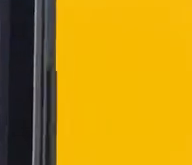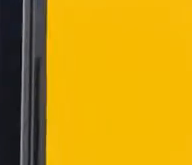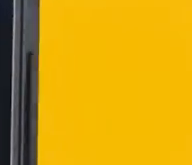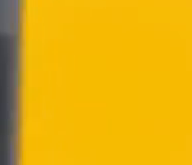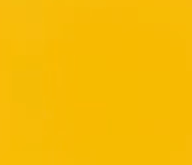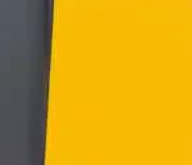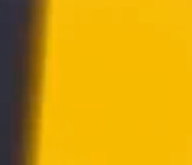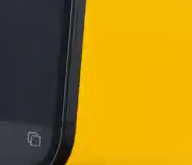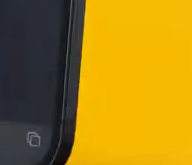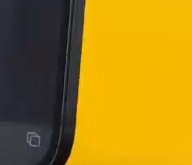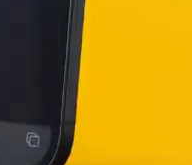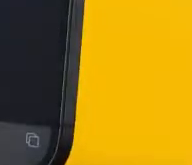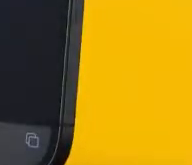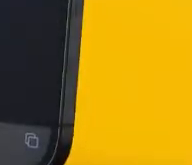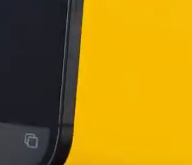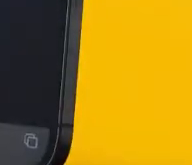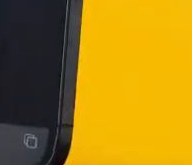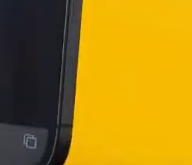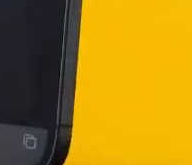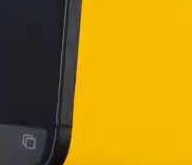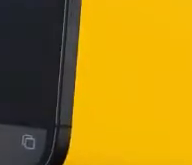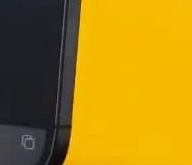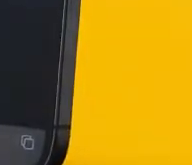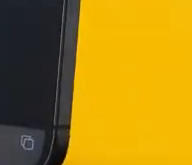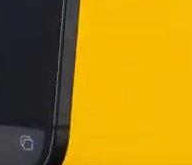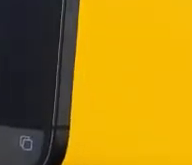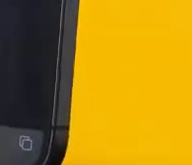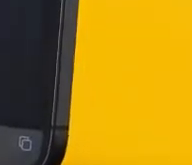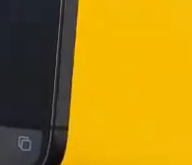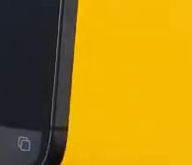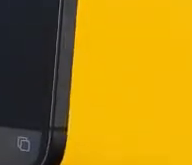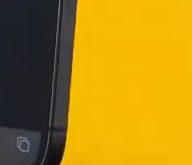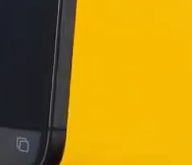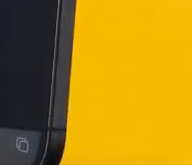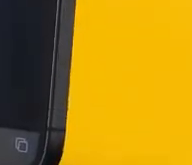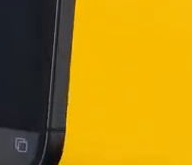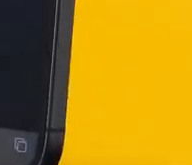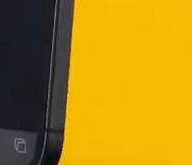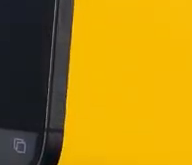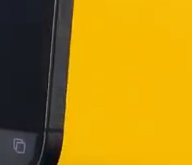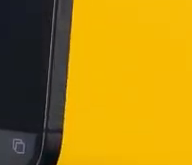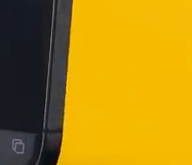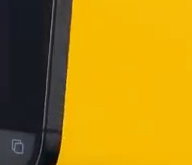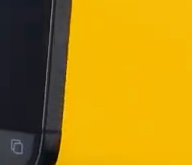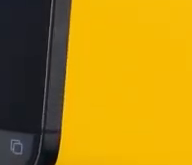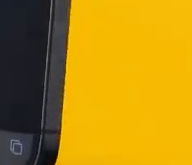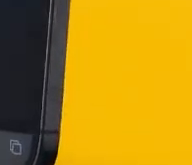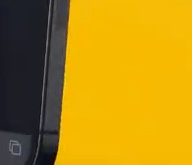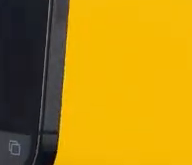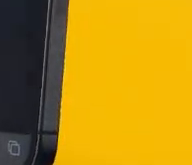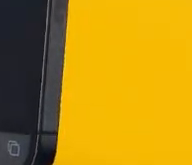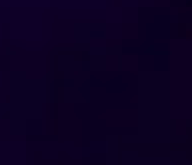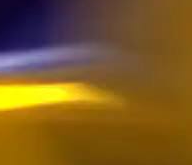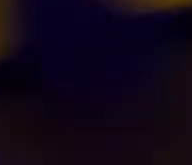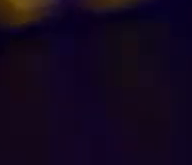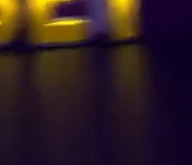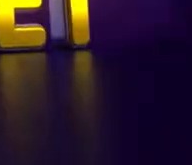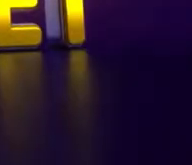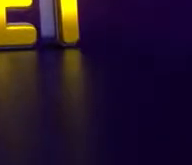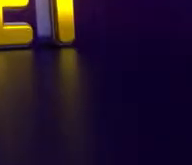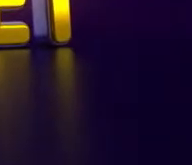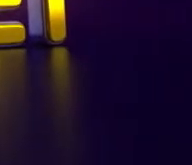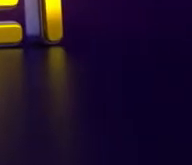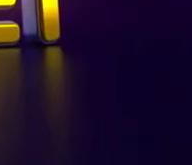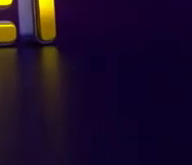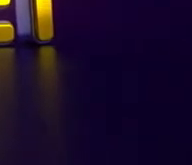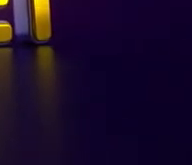Back to the future. The future is being lit. Bet smarter. Win faster now.